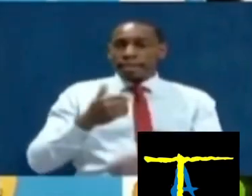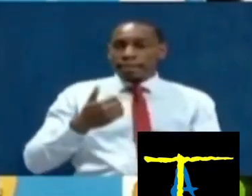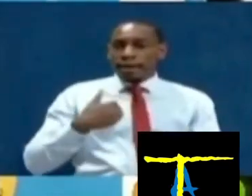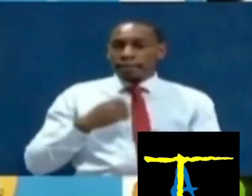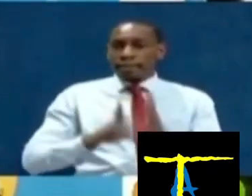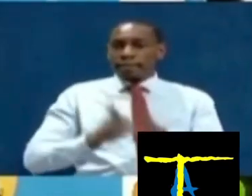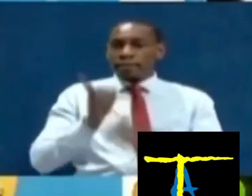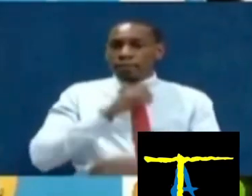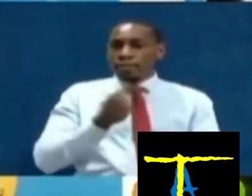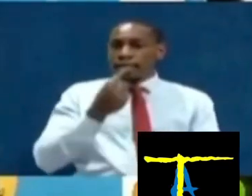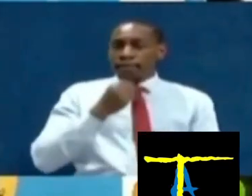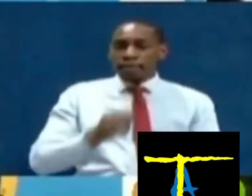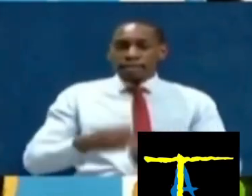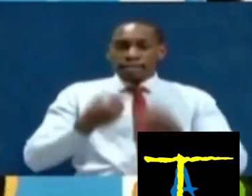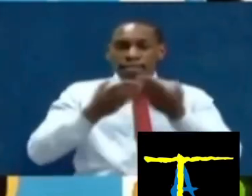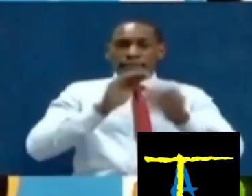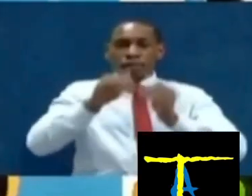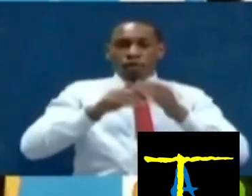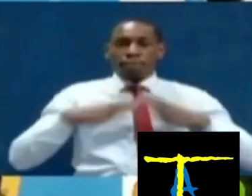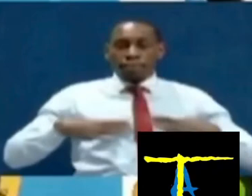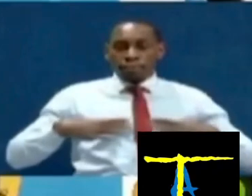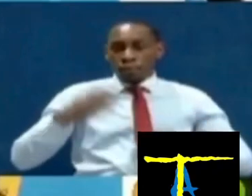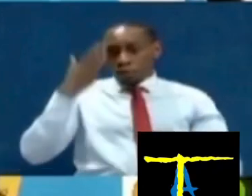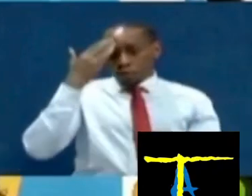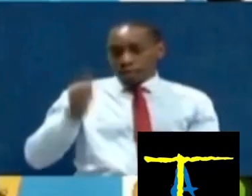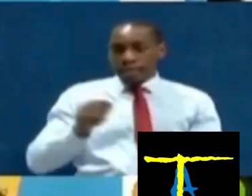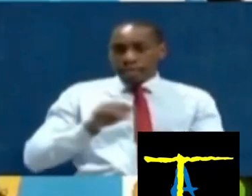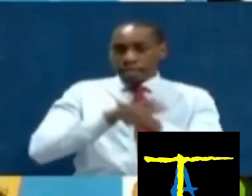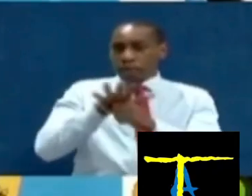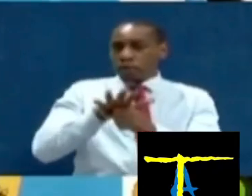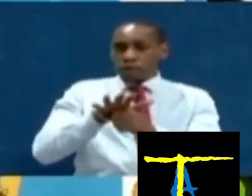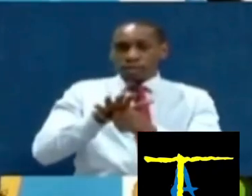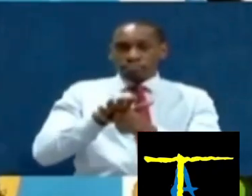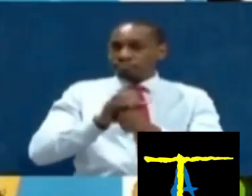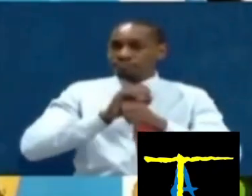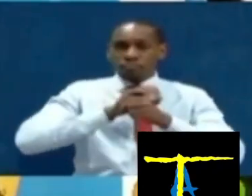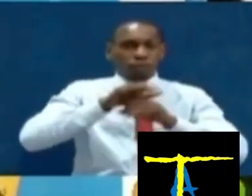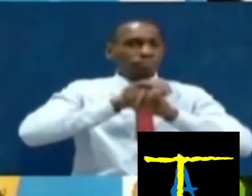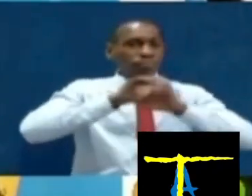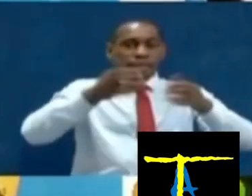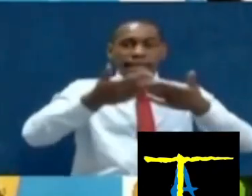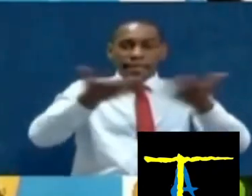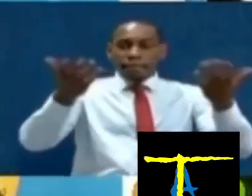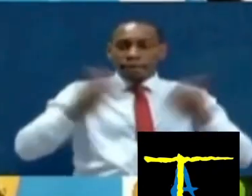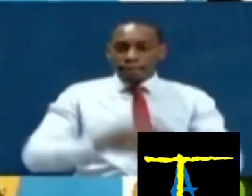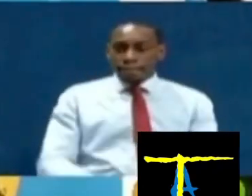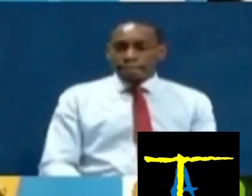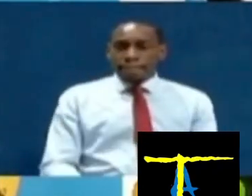vaccine is to avail it to everybody. Because corona anywhere is corona everywhere.